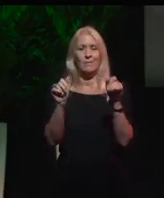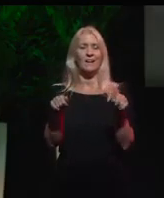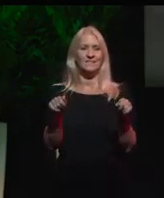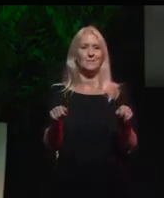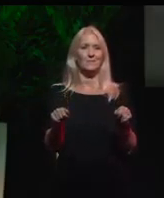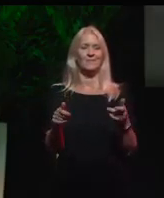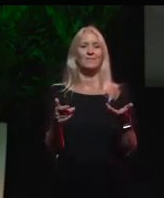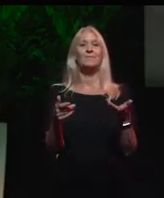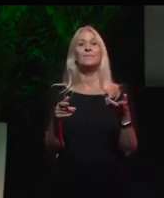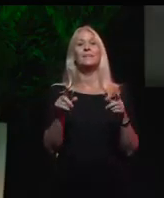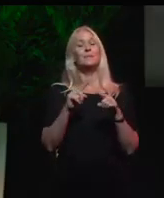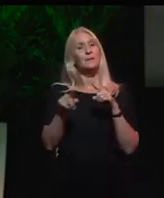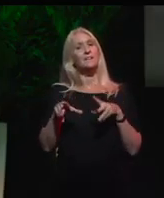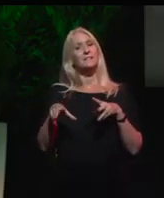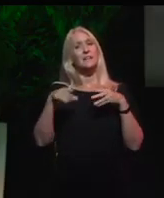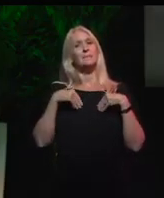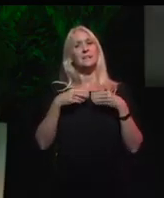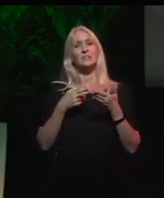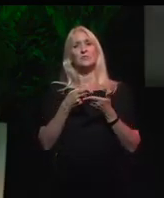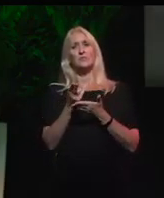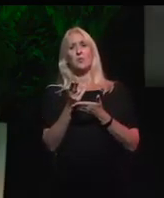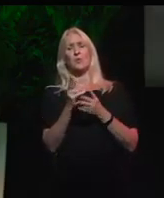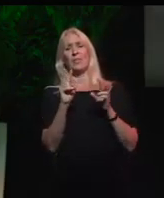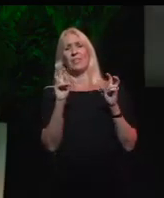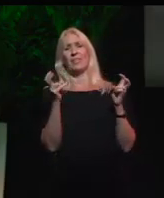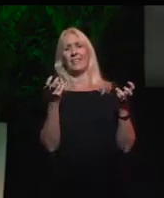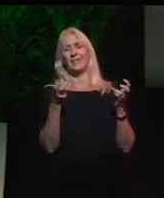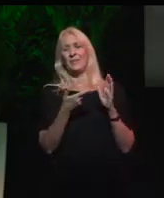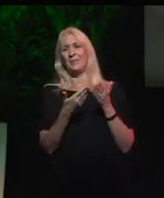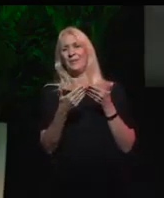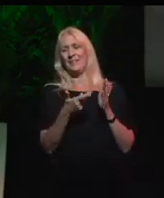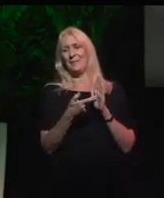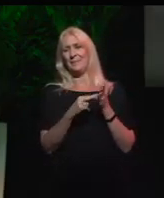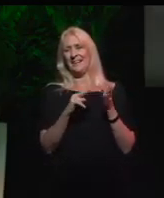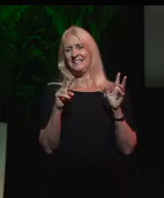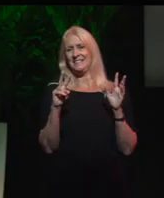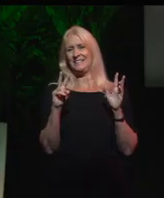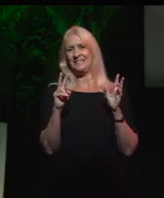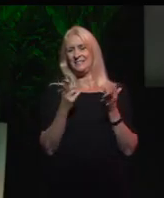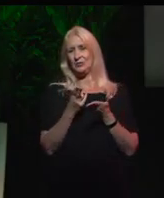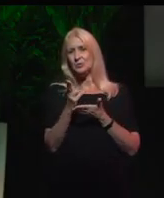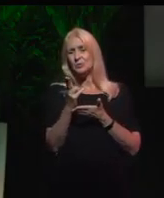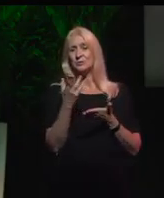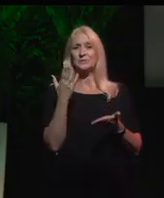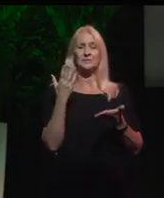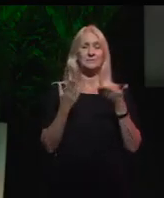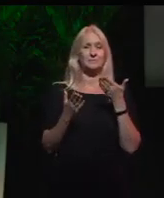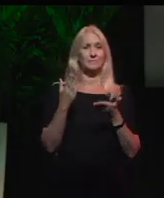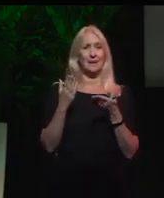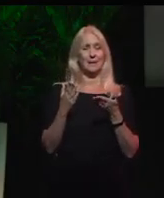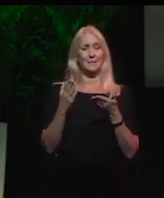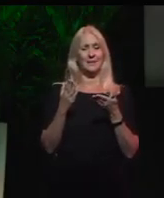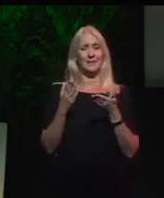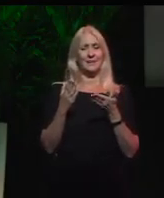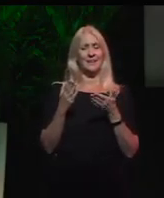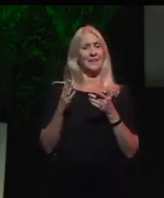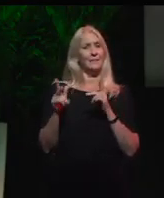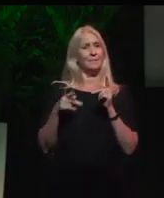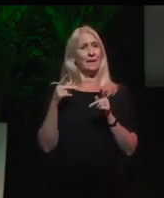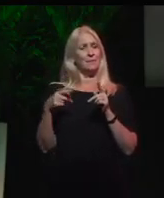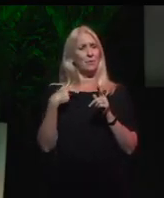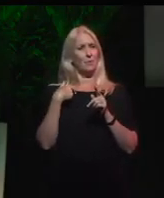that the embracing of truth, whatever that may be, means the possibility of being disabused of our own beliefs and